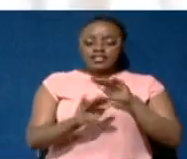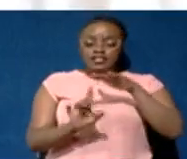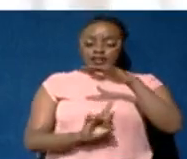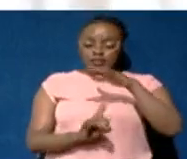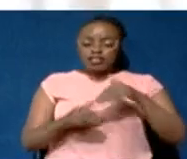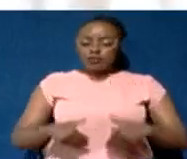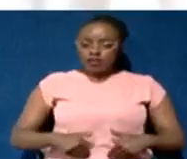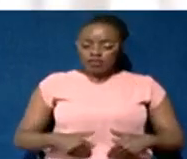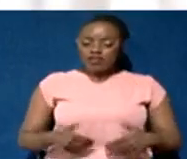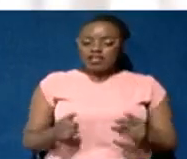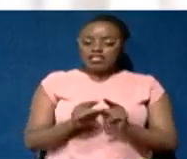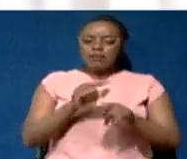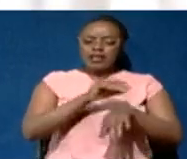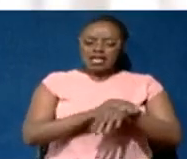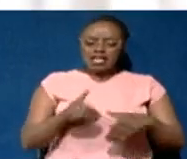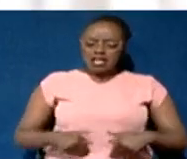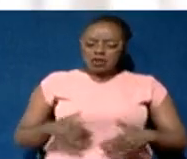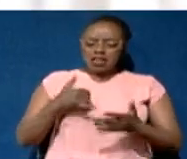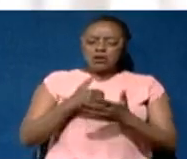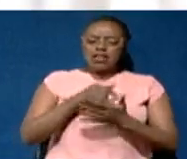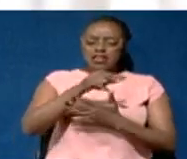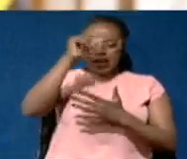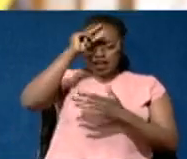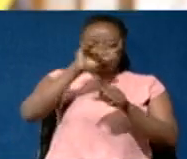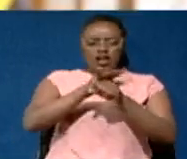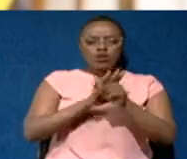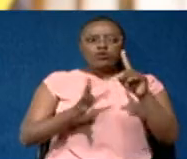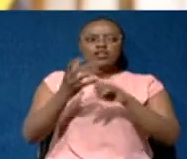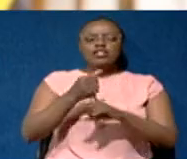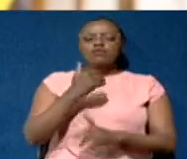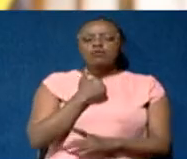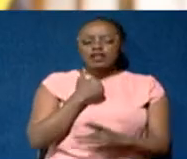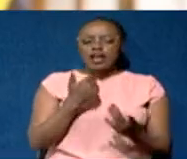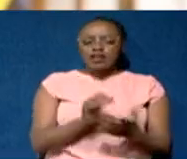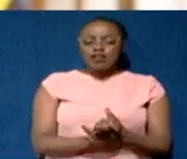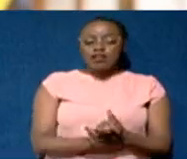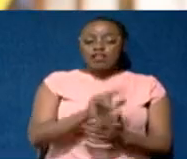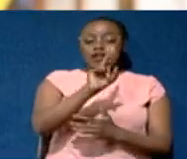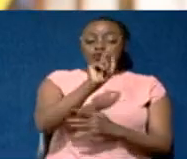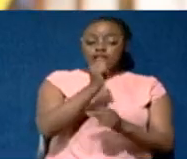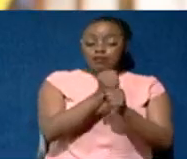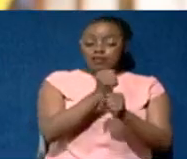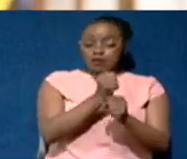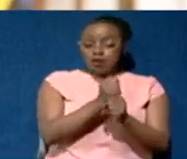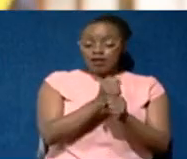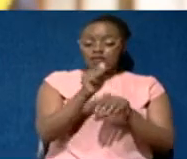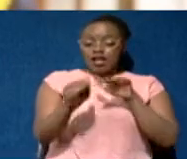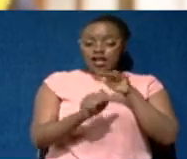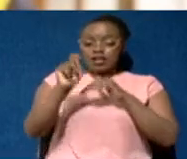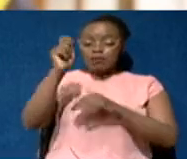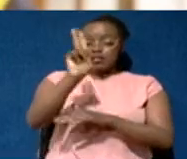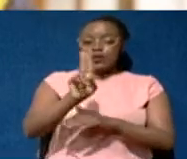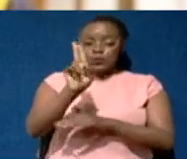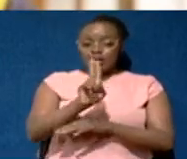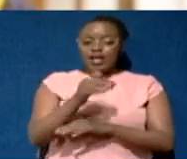youth, so getting youth also into government, so a lot of achievements. Two terms I've served with under President Uhuru